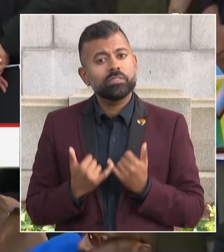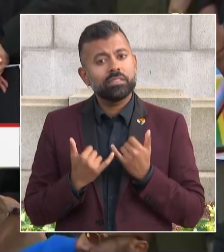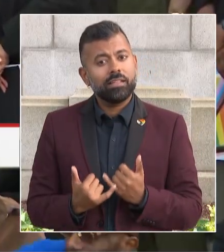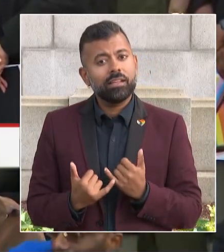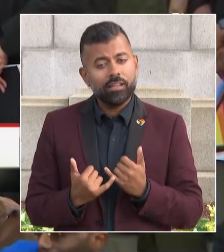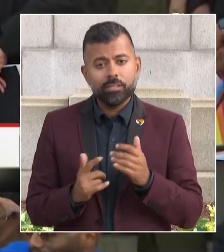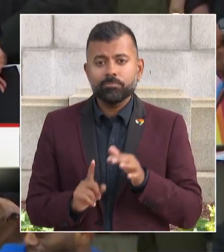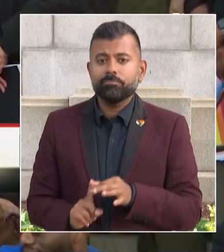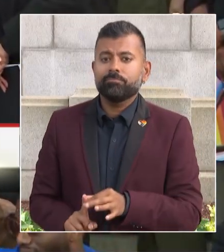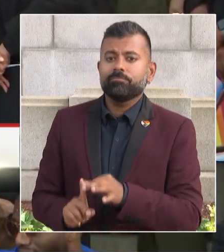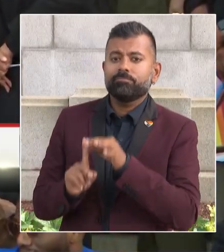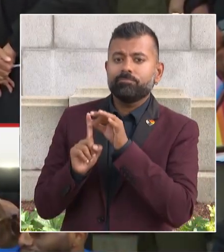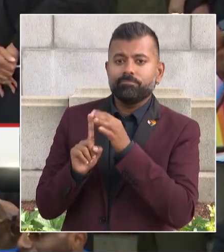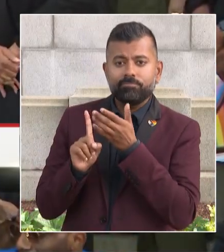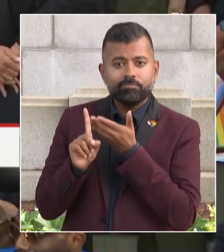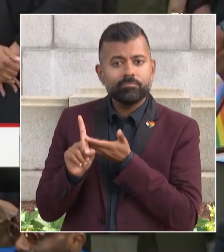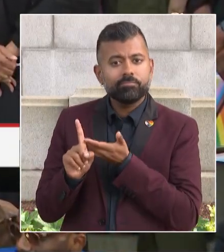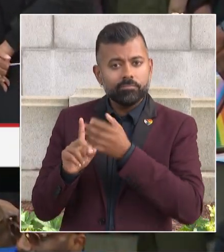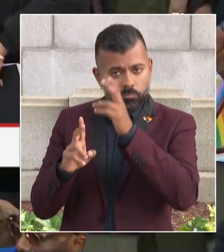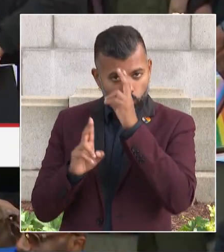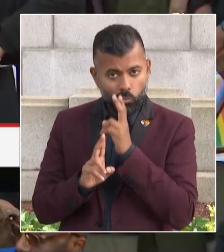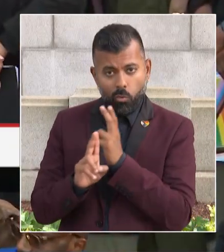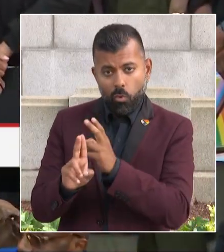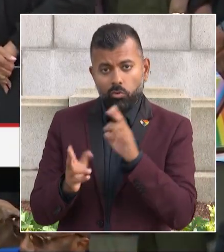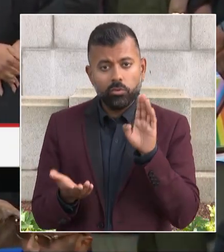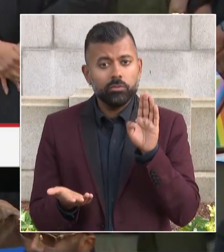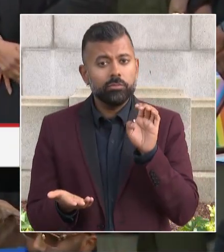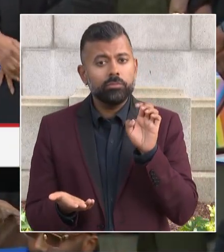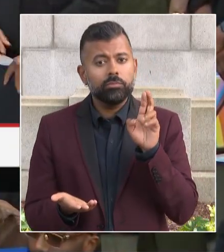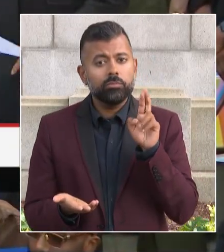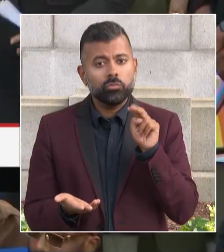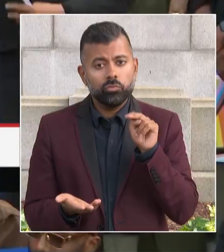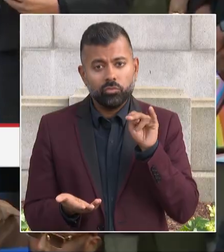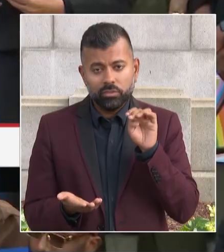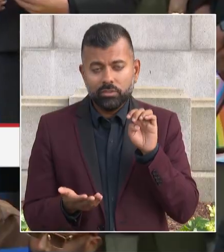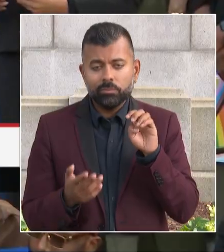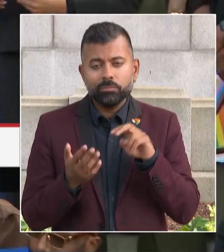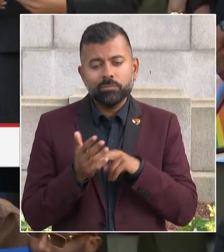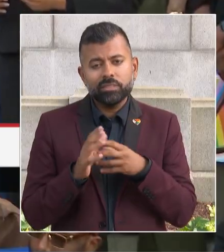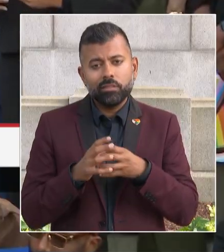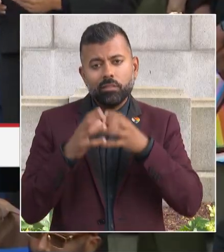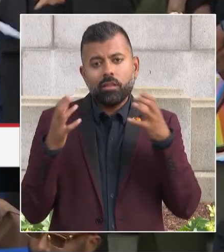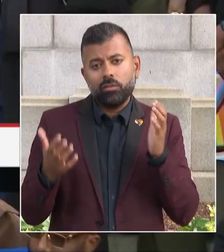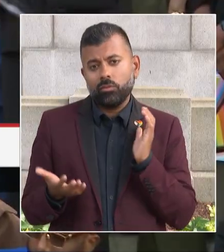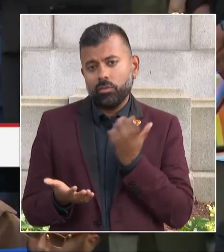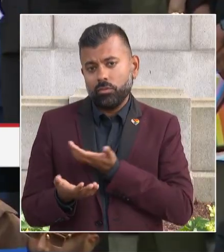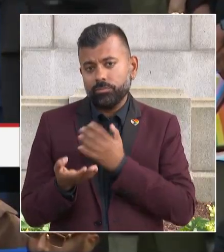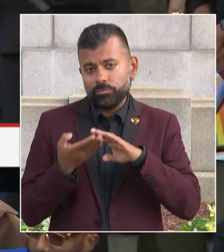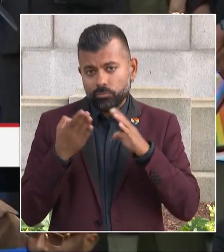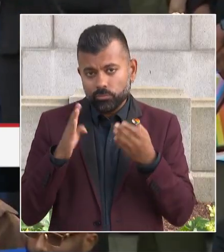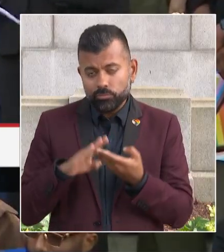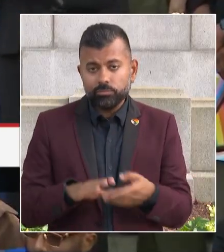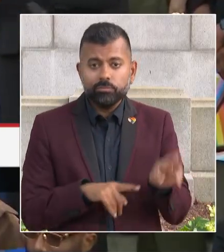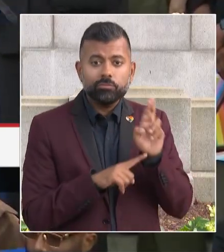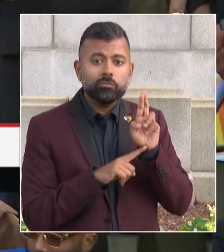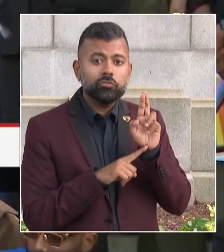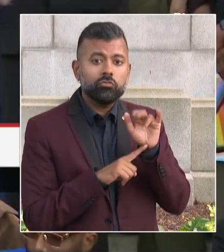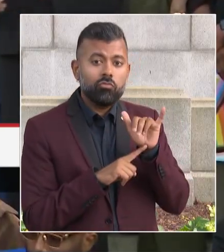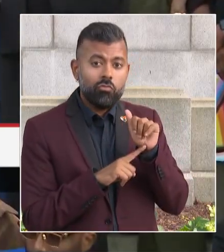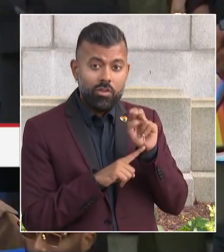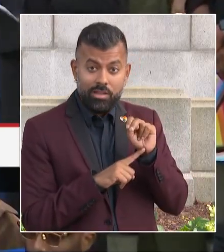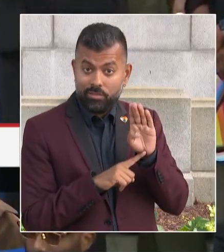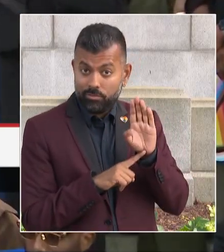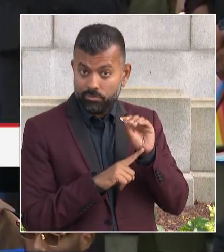and to the community. My name is Ryan Boss. I am the Executive Director for the Capitol Pride Alliance. My pronouns are he,